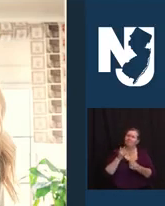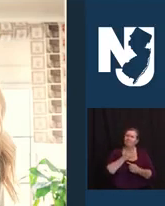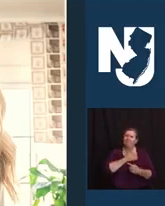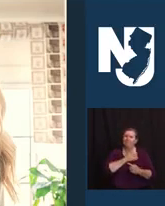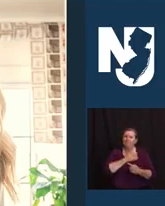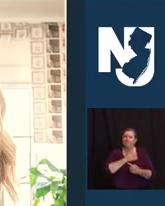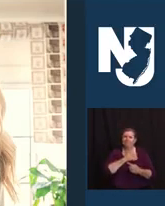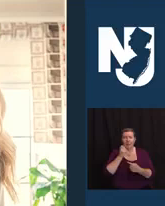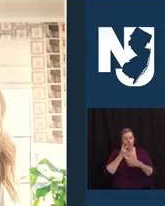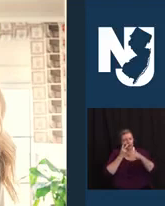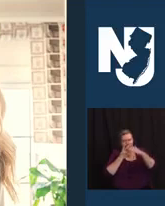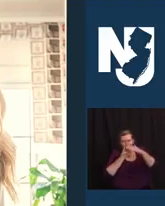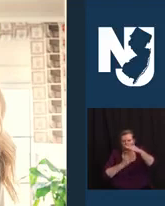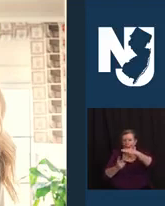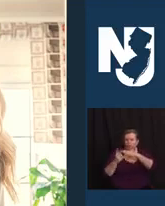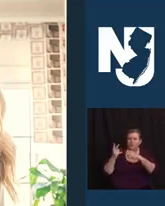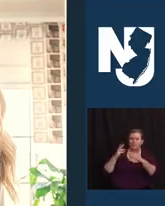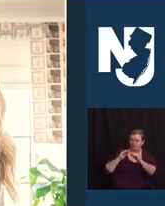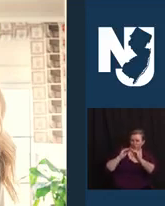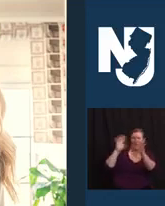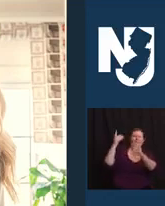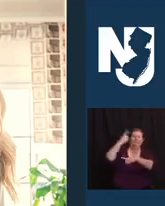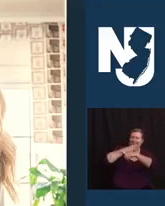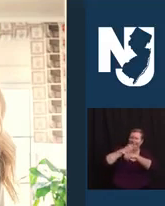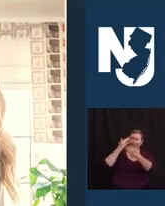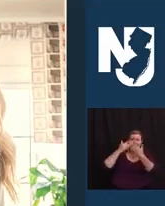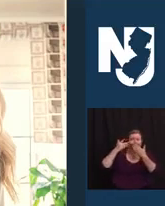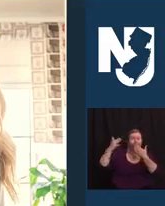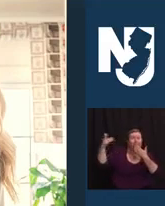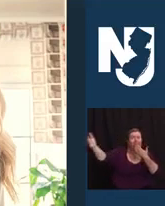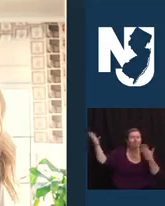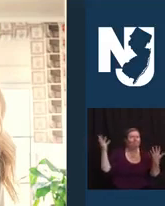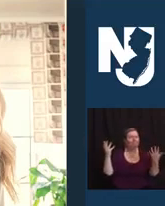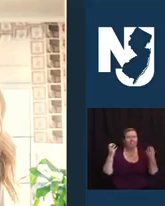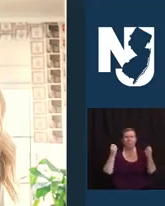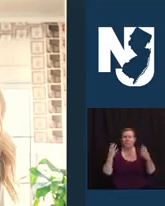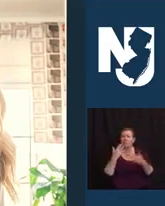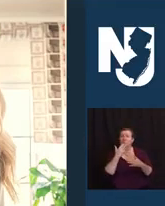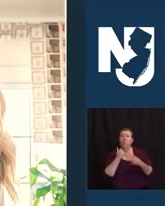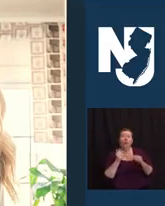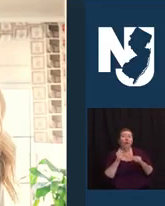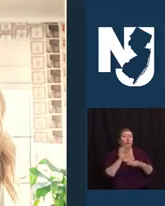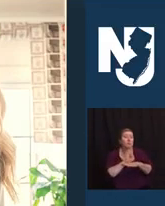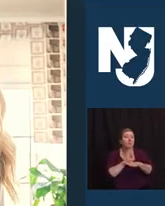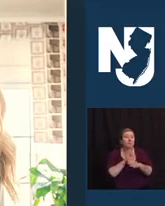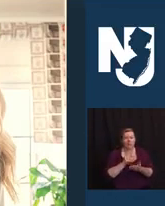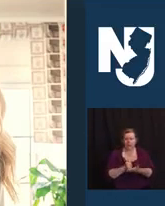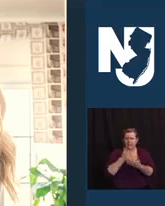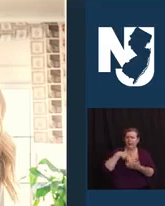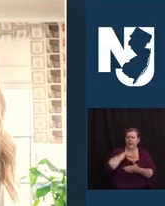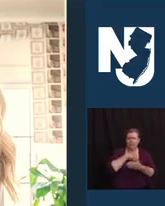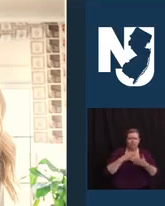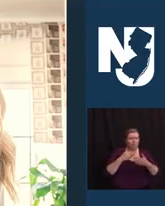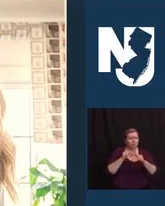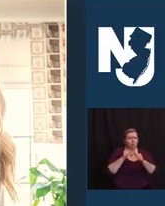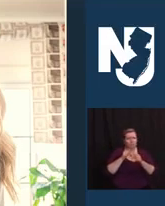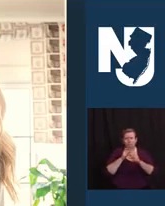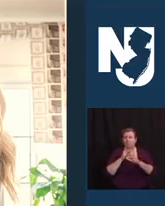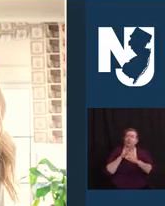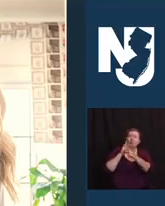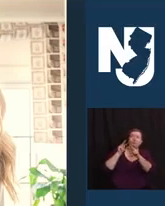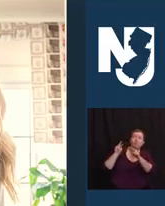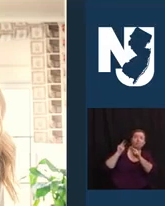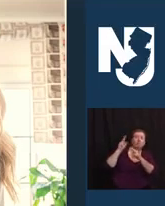brighter day, and because of Diana and thousands of small business owners like her, it's a day that is just beginning to dawn. Check them out. Please go by and